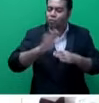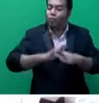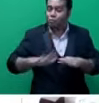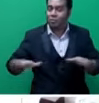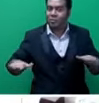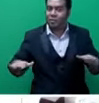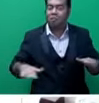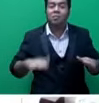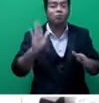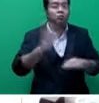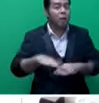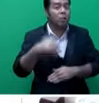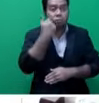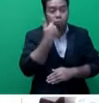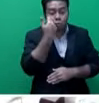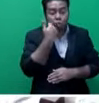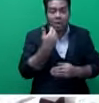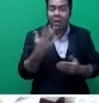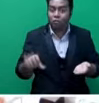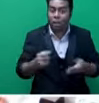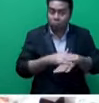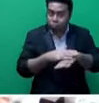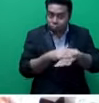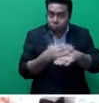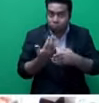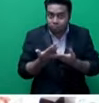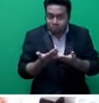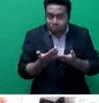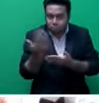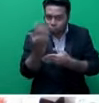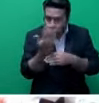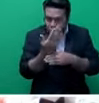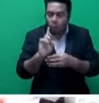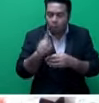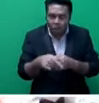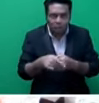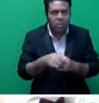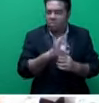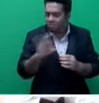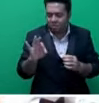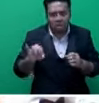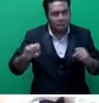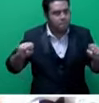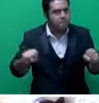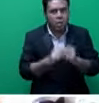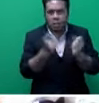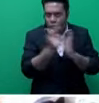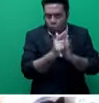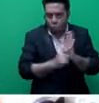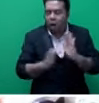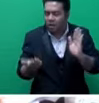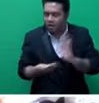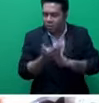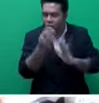child prostitution, and child pornography would be most clearly in violation of Section 41 of the